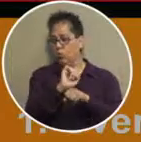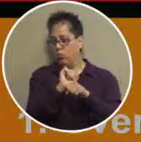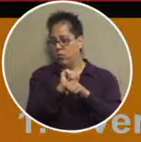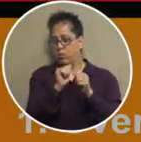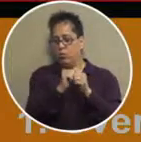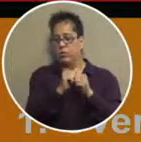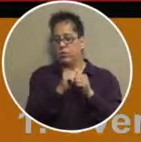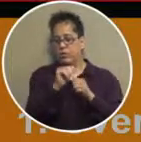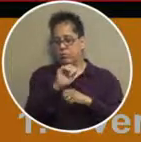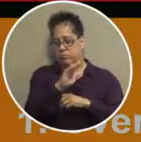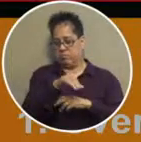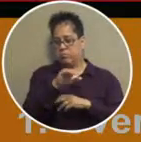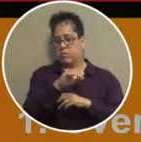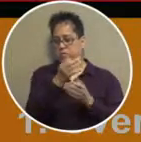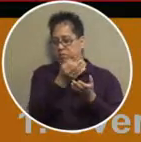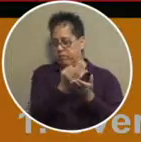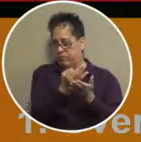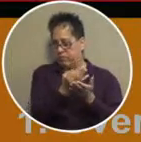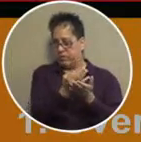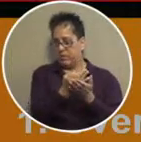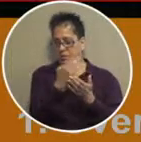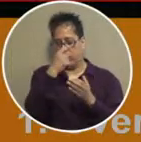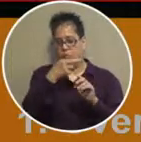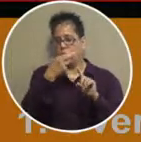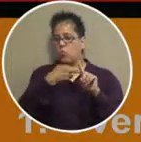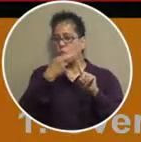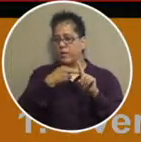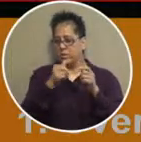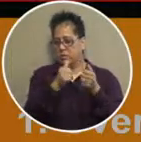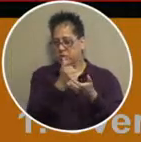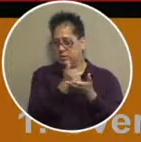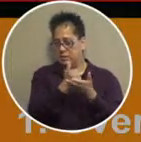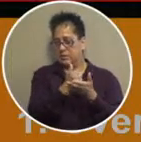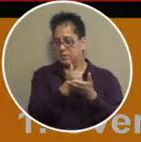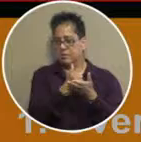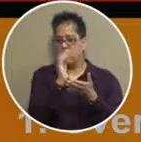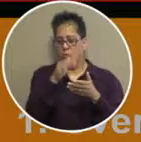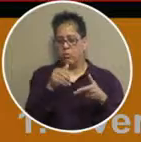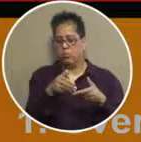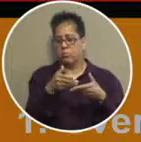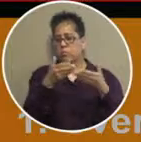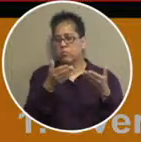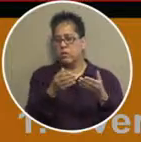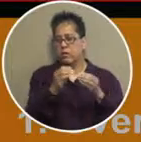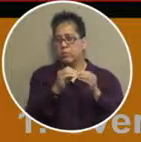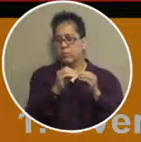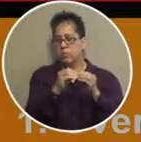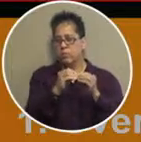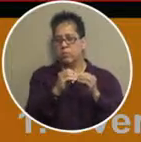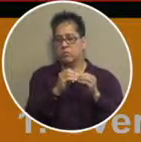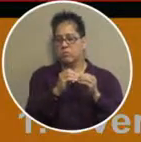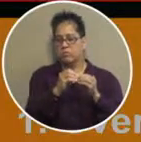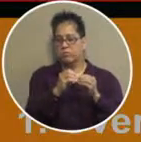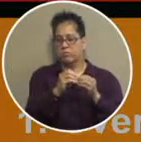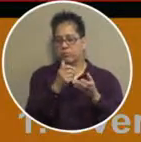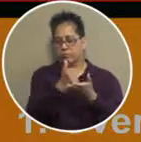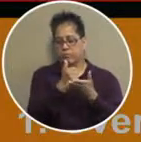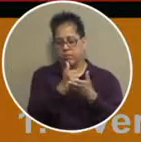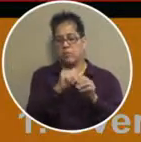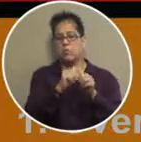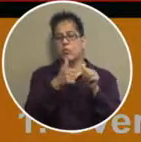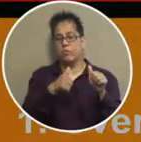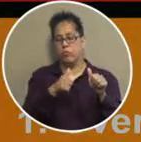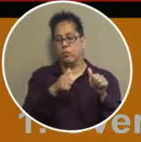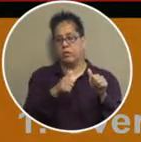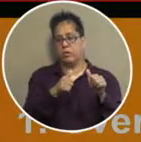the stakeholders regarding funding for rental assistance that will provide additional assistance to avoid evictions